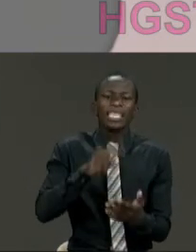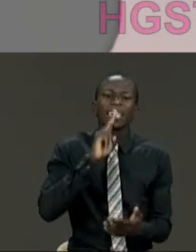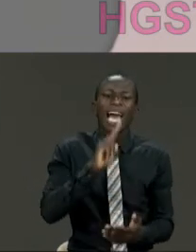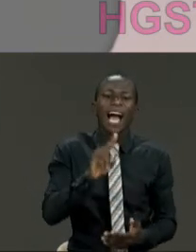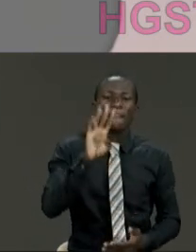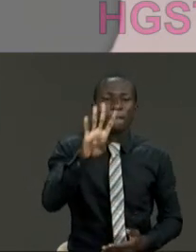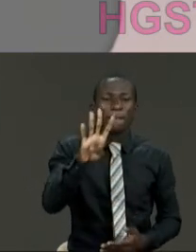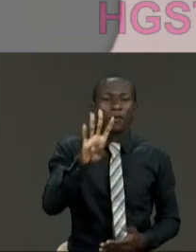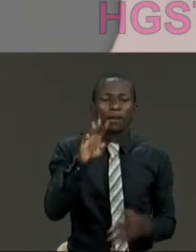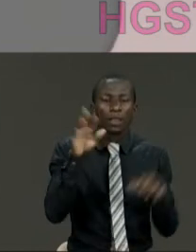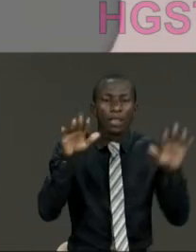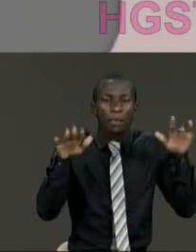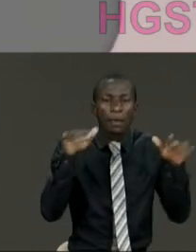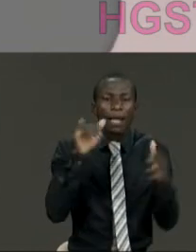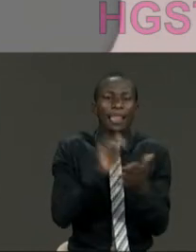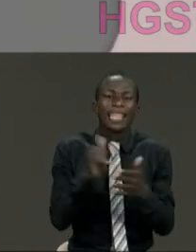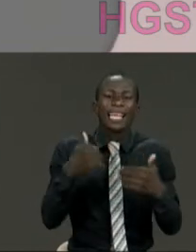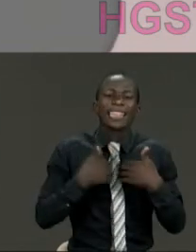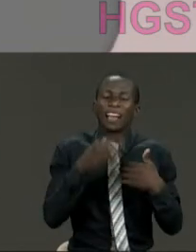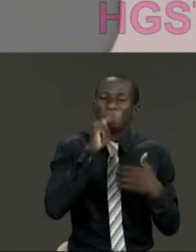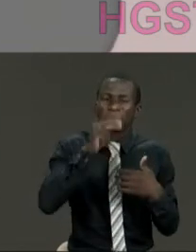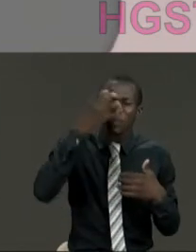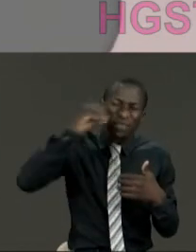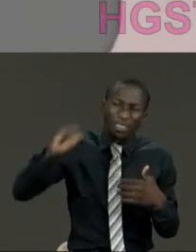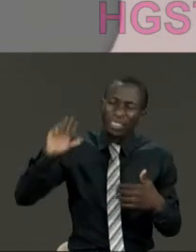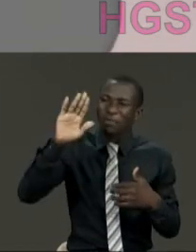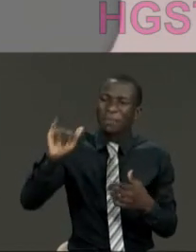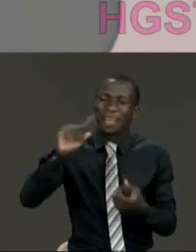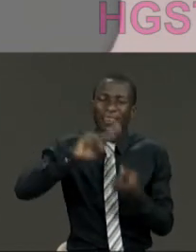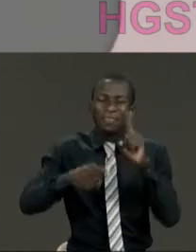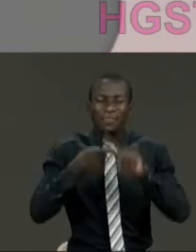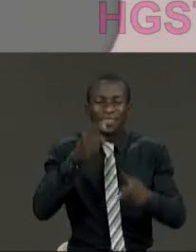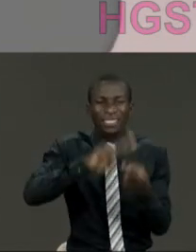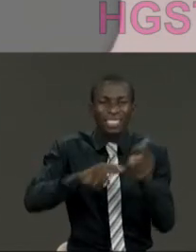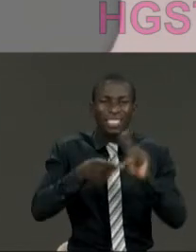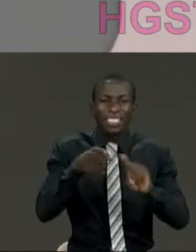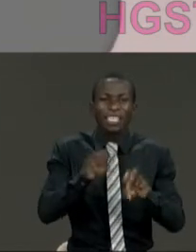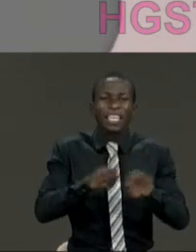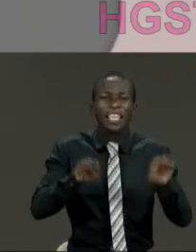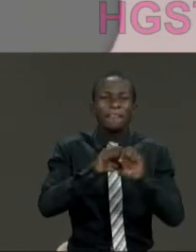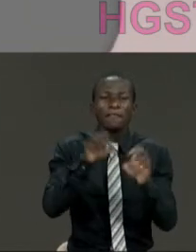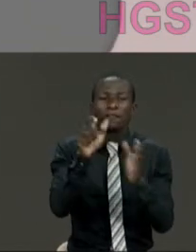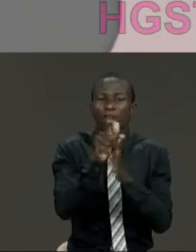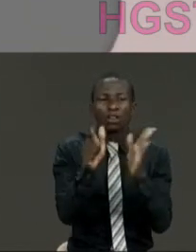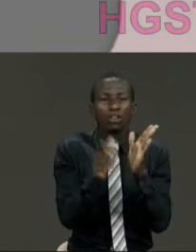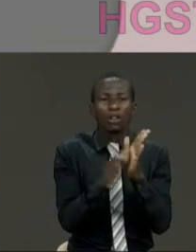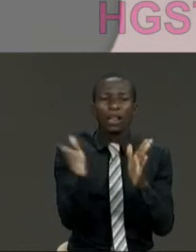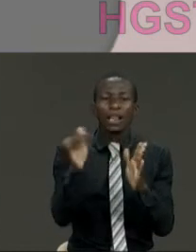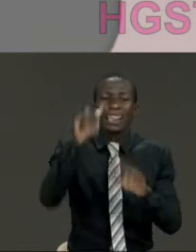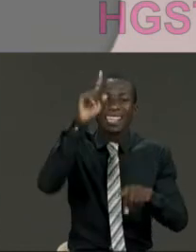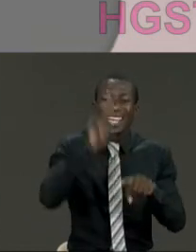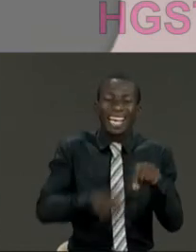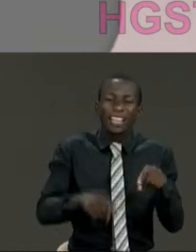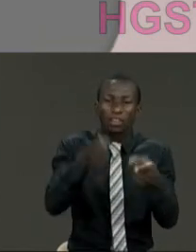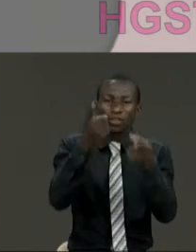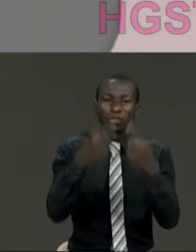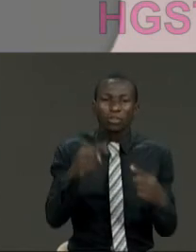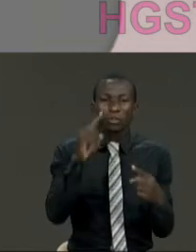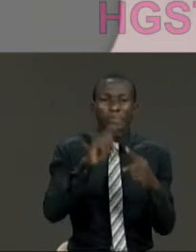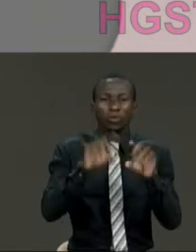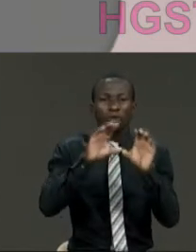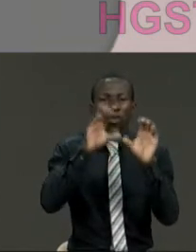despised by friends, by relations, by even law, that they cannot come into the community.